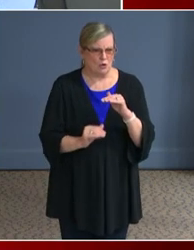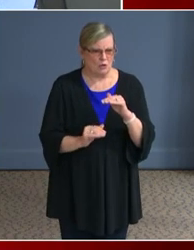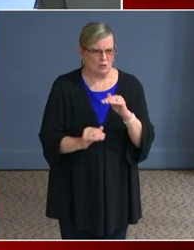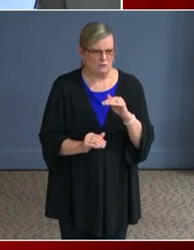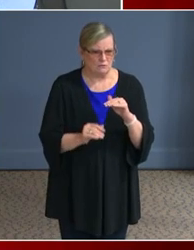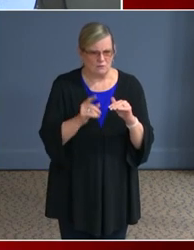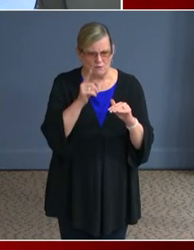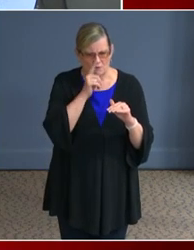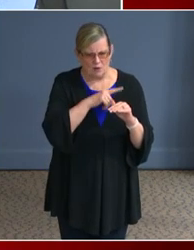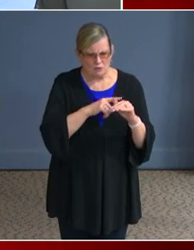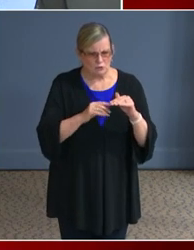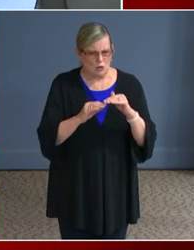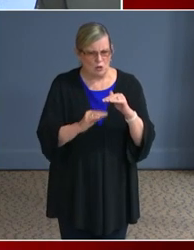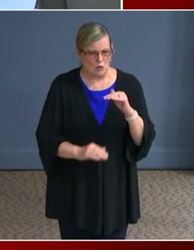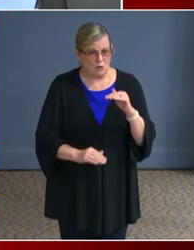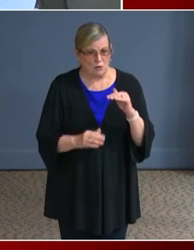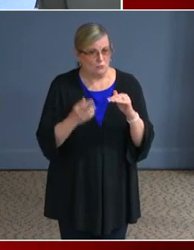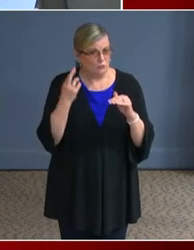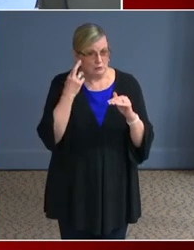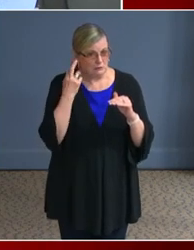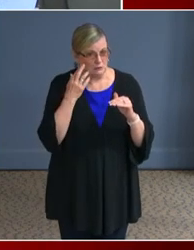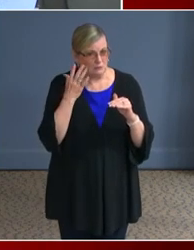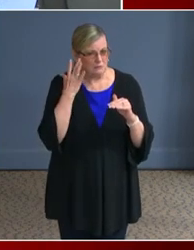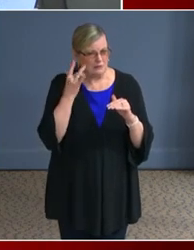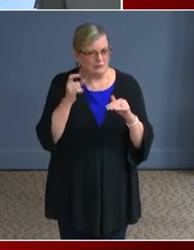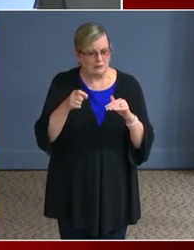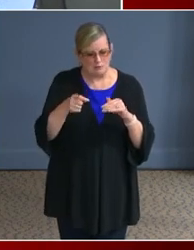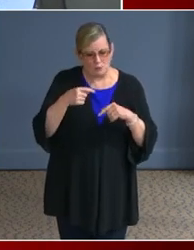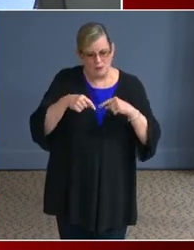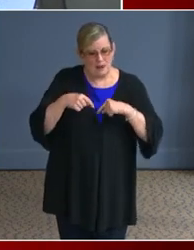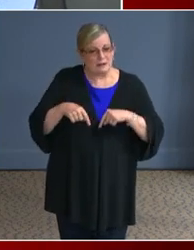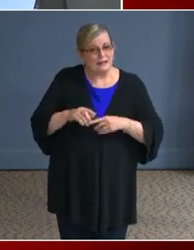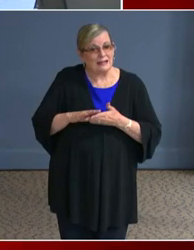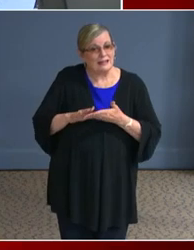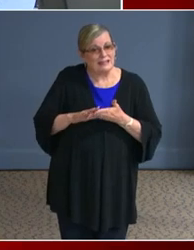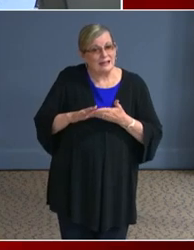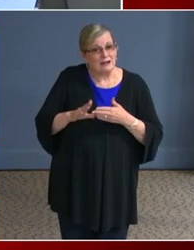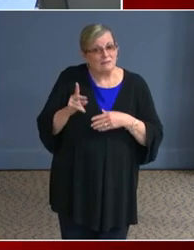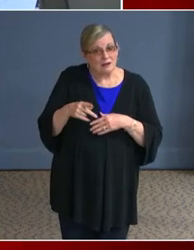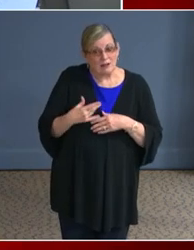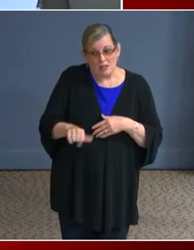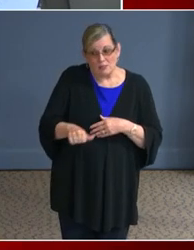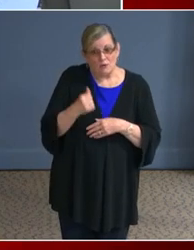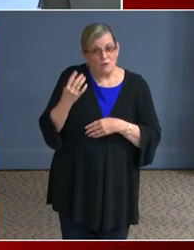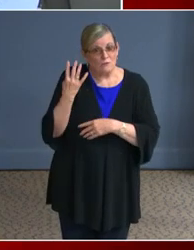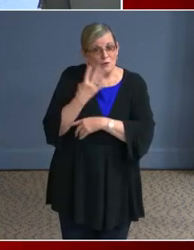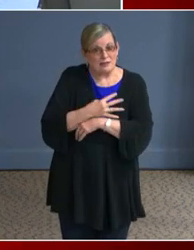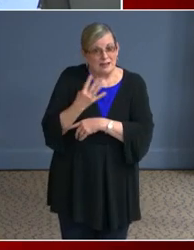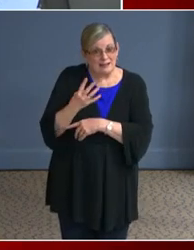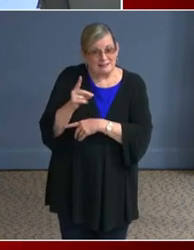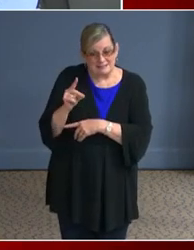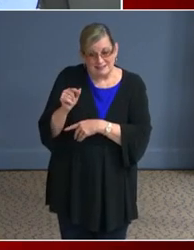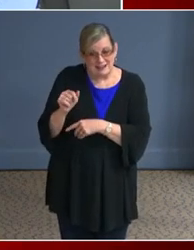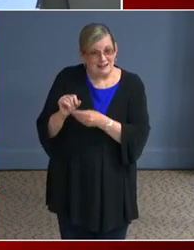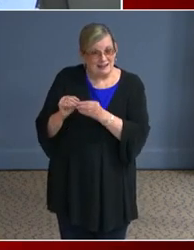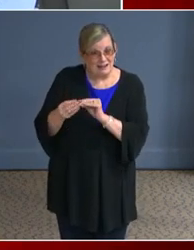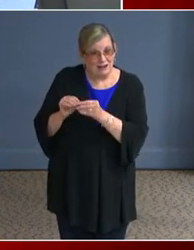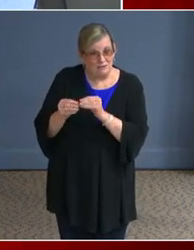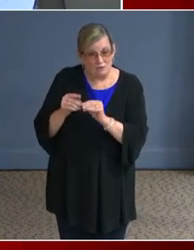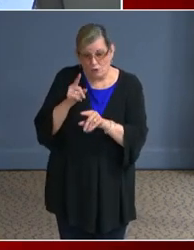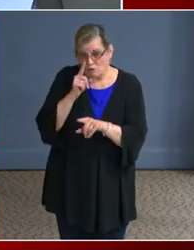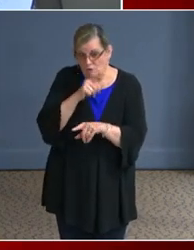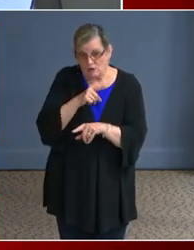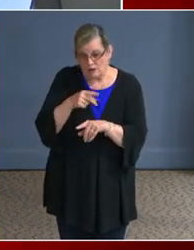low, because of the need to go back and clean the data. And then you have 4 days where data was artificially high